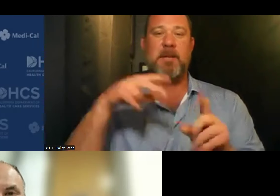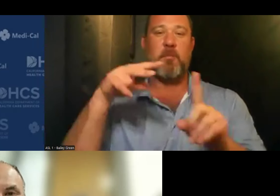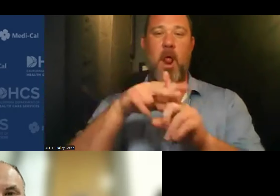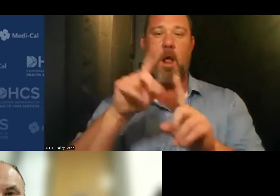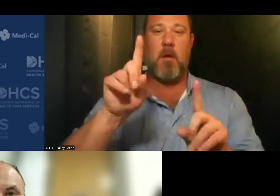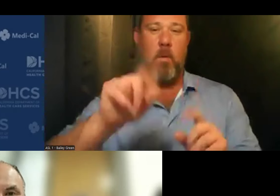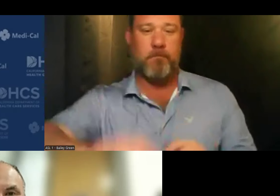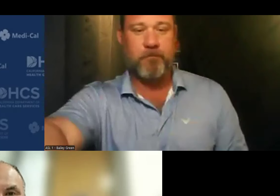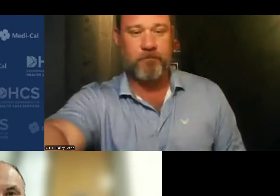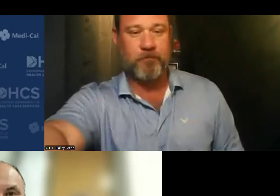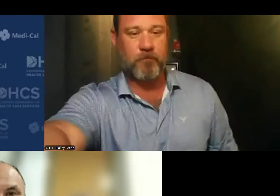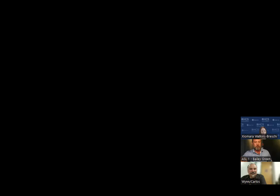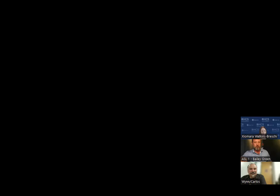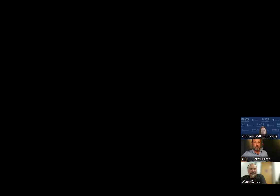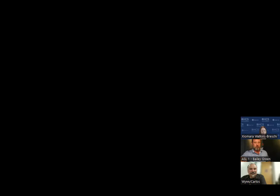Thank you.